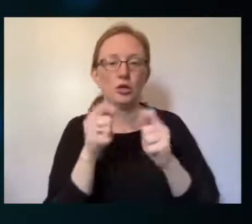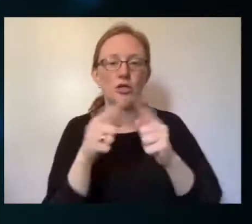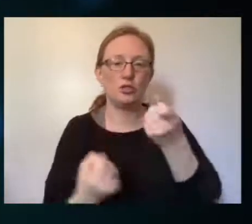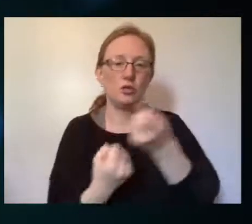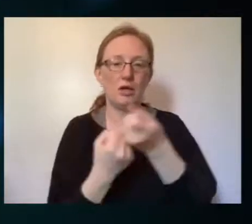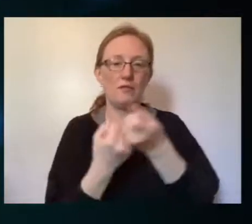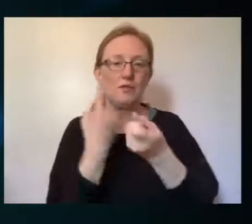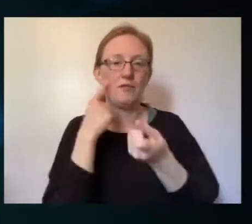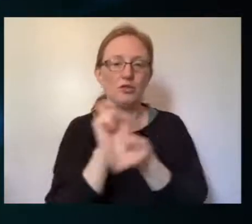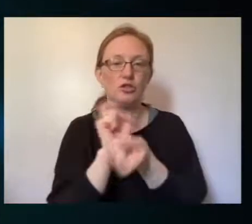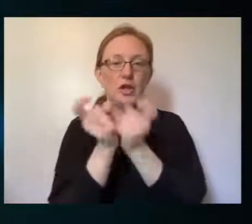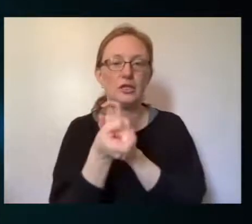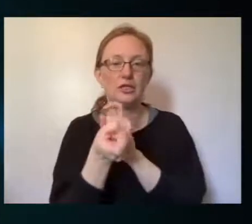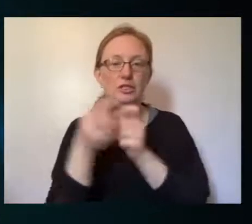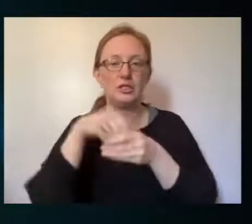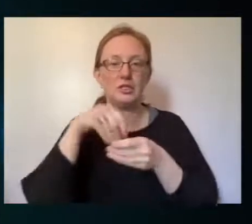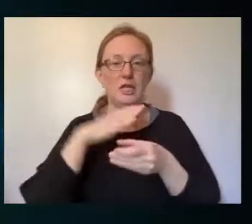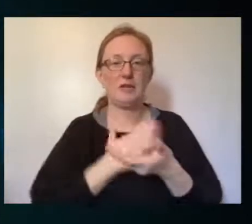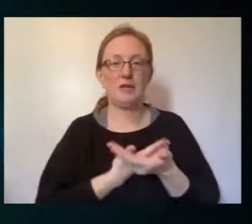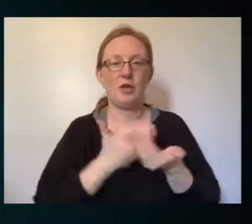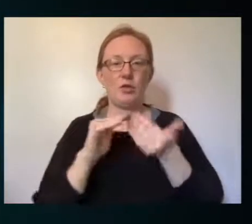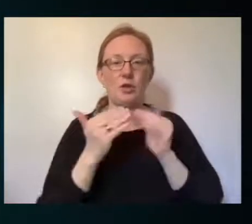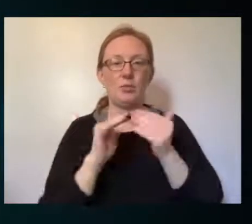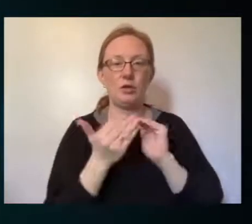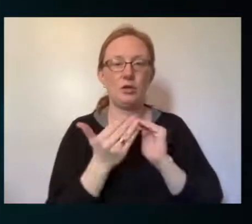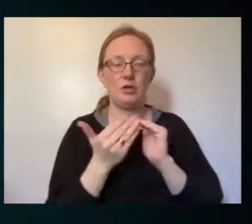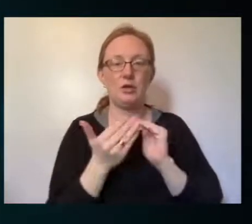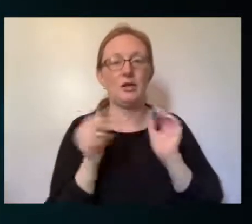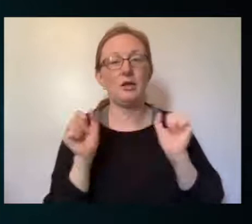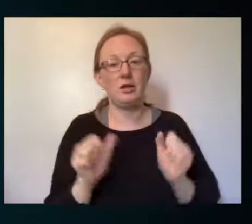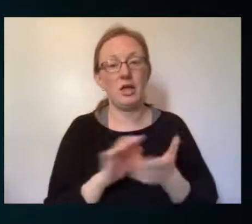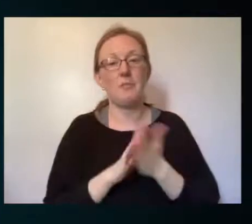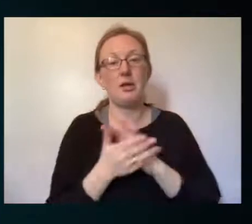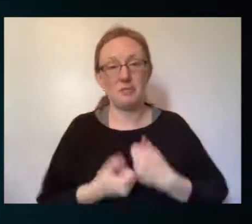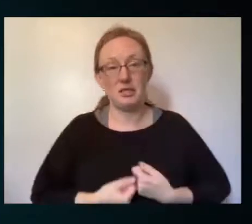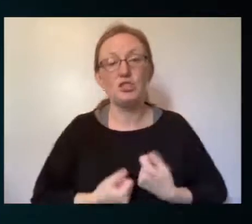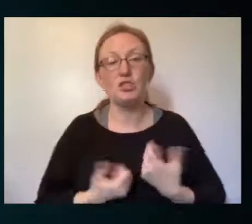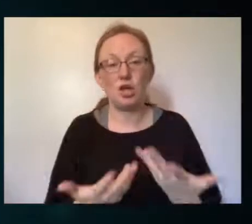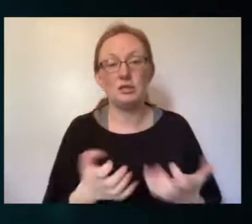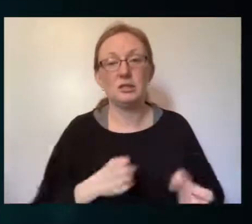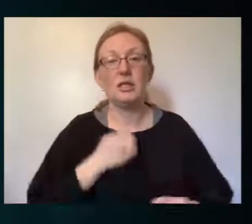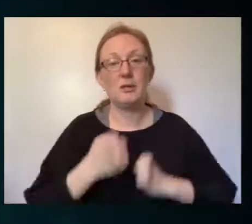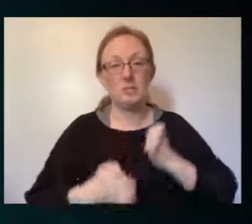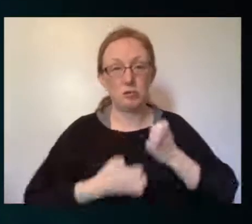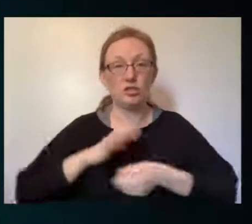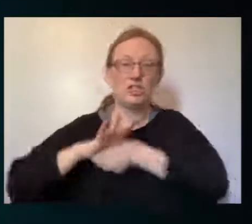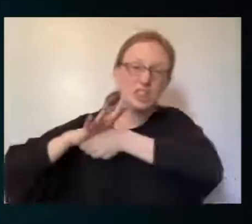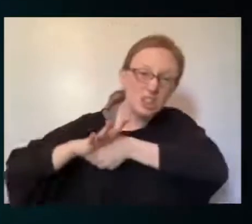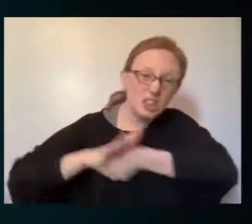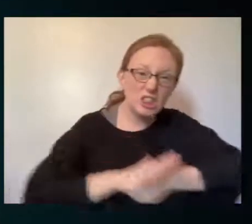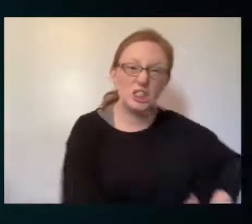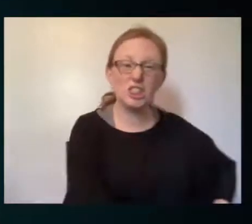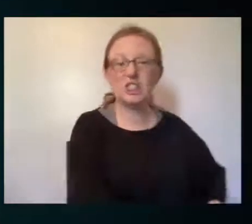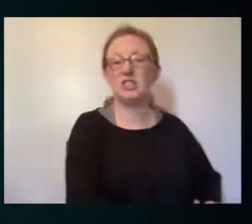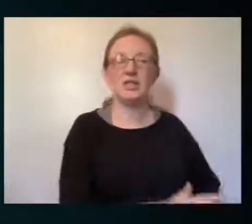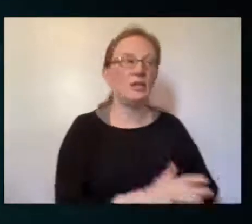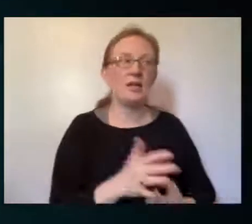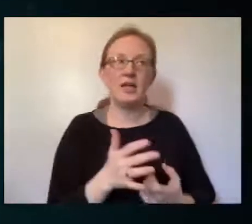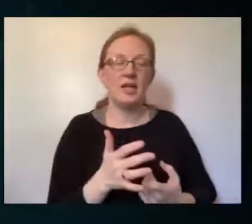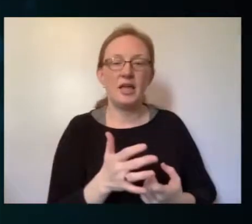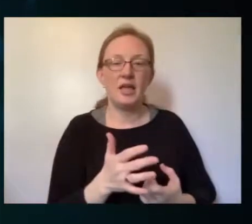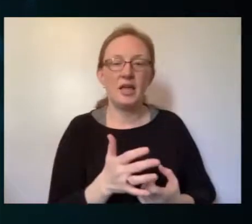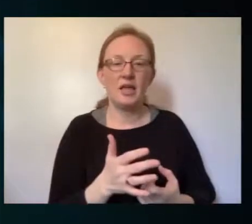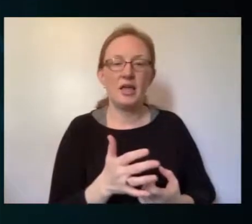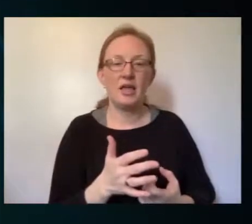for change inside of our community can be exhausting and emotionally taxing and labor intensive, and it's thankless,